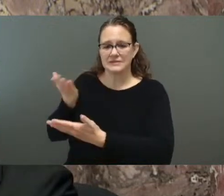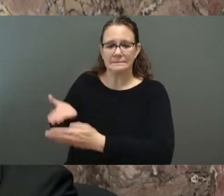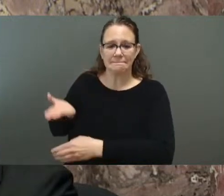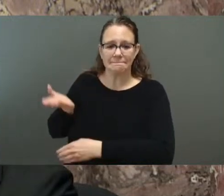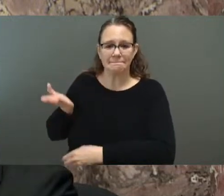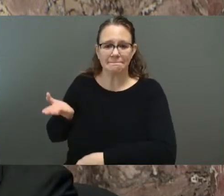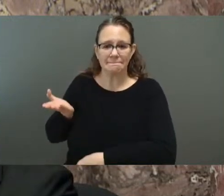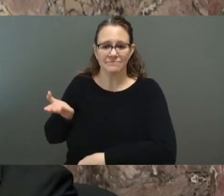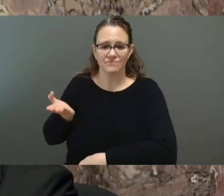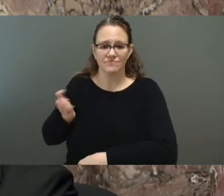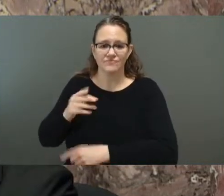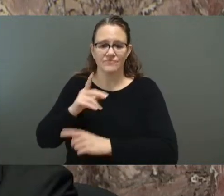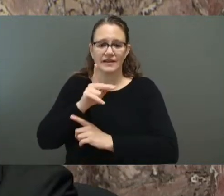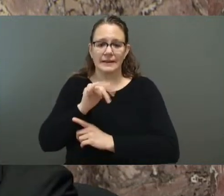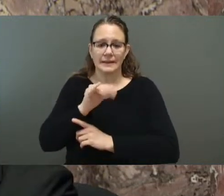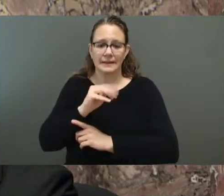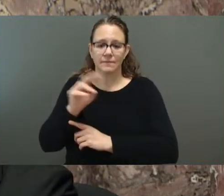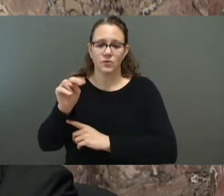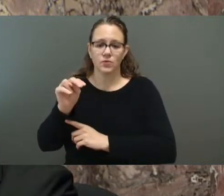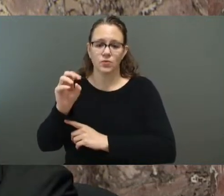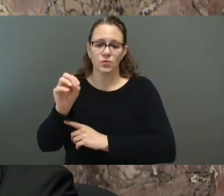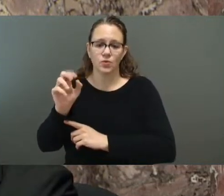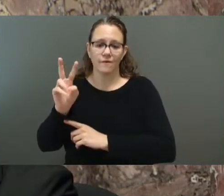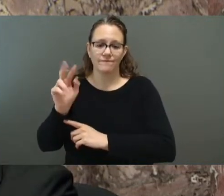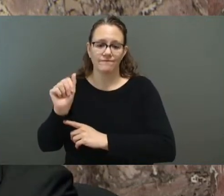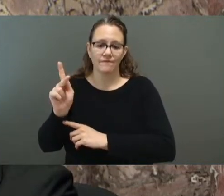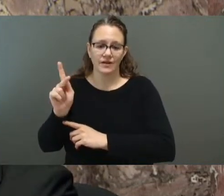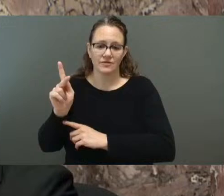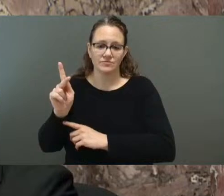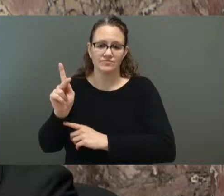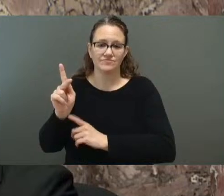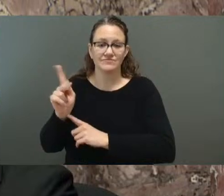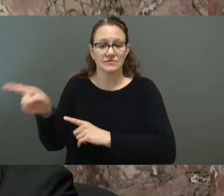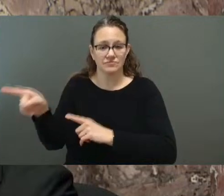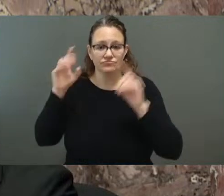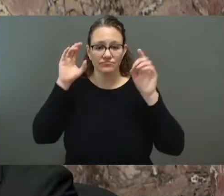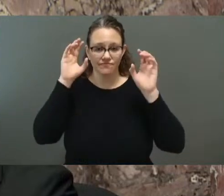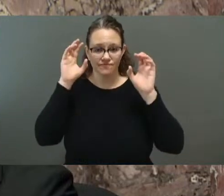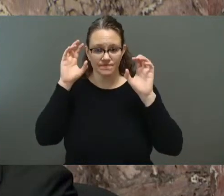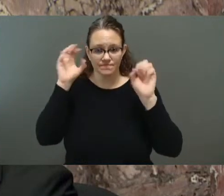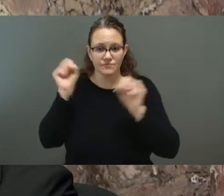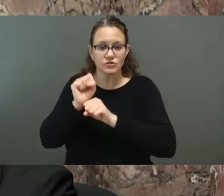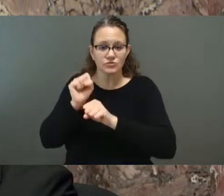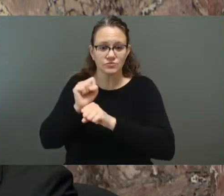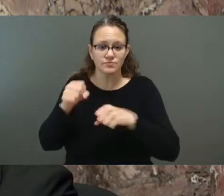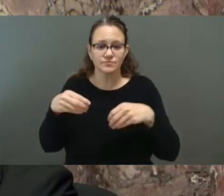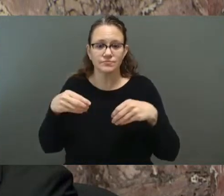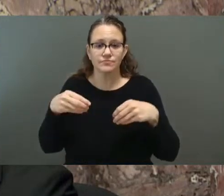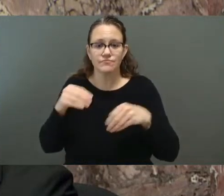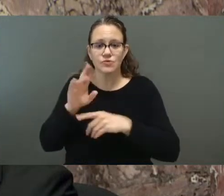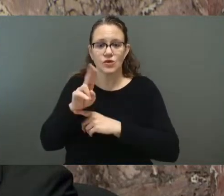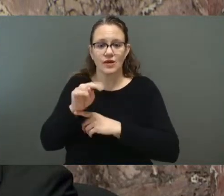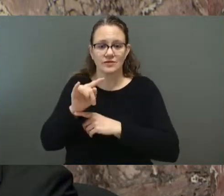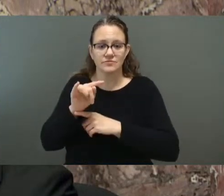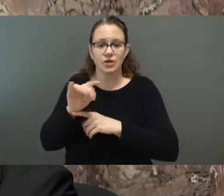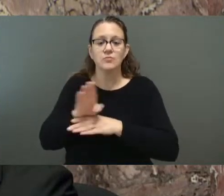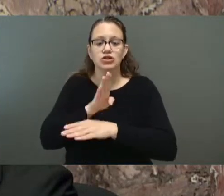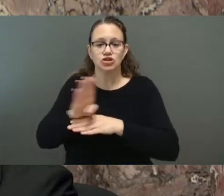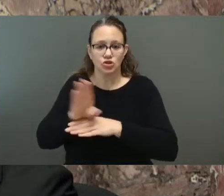Commercial Workers, Local 1518, passed away this weekend. Kim was a friend to